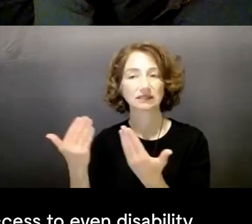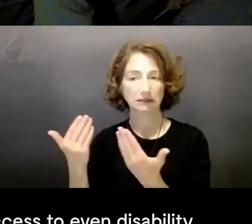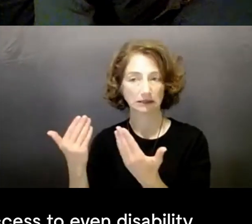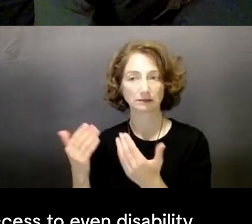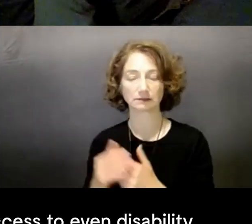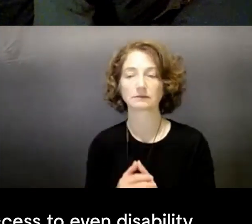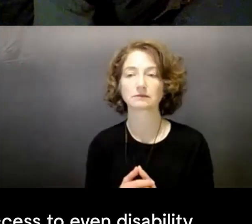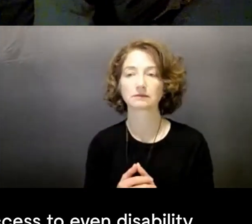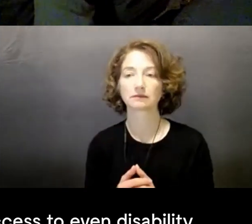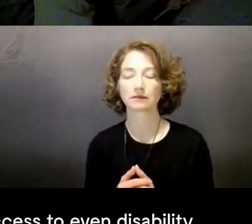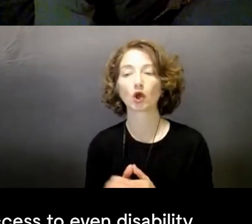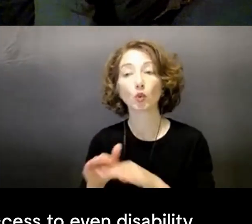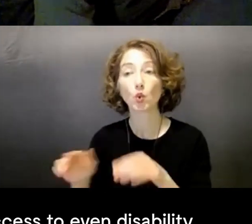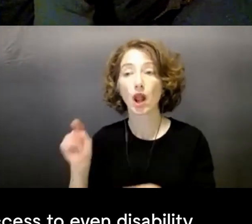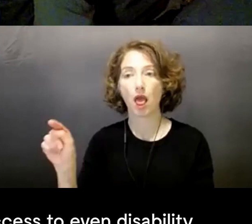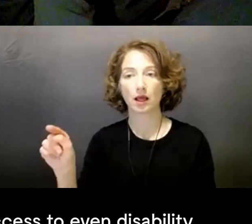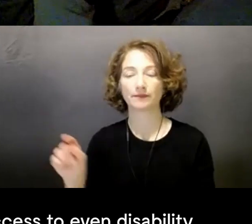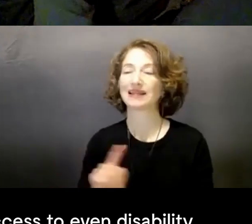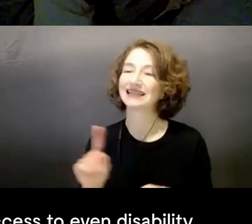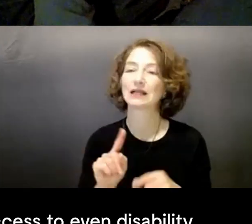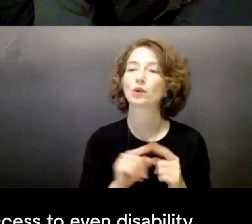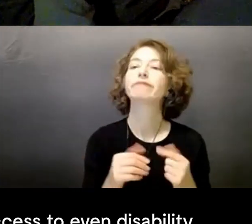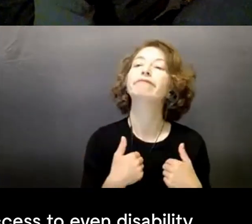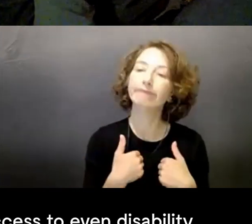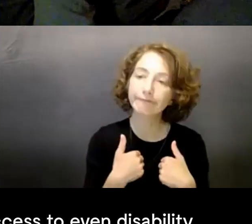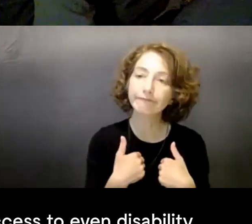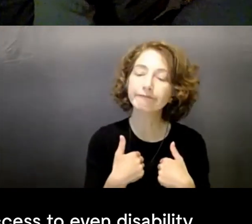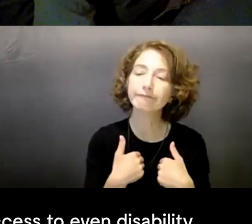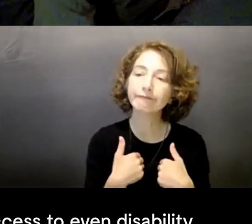instead of providing access to